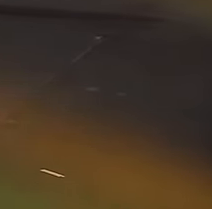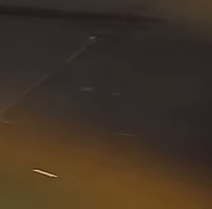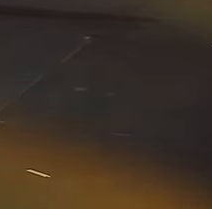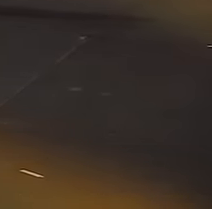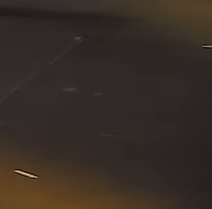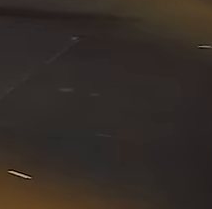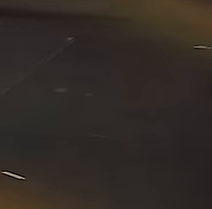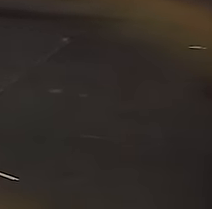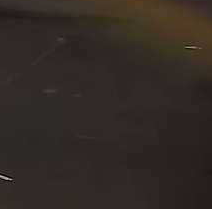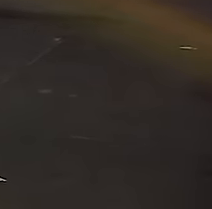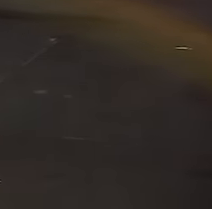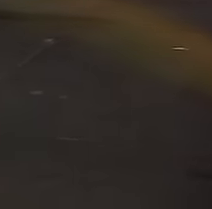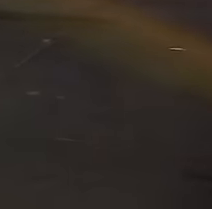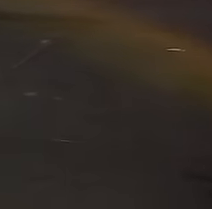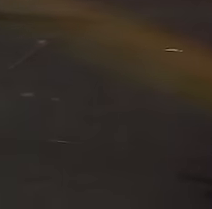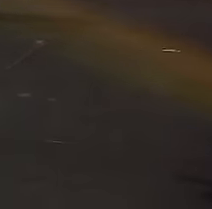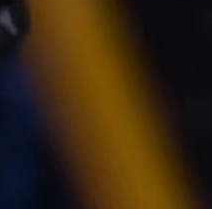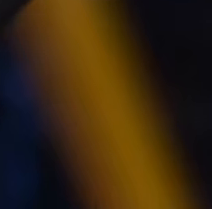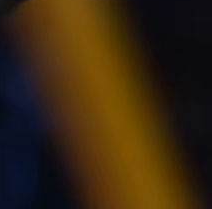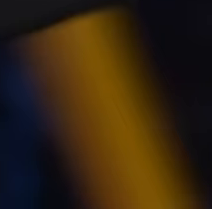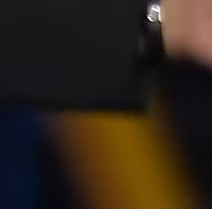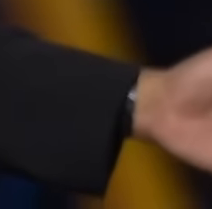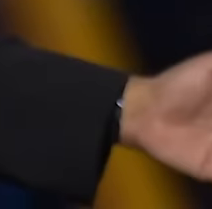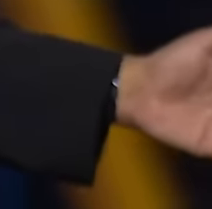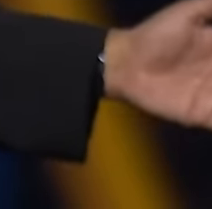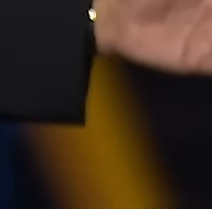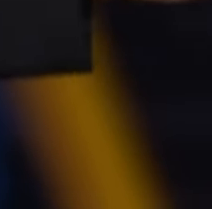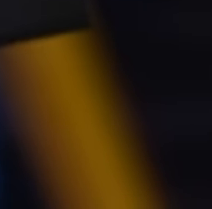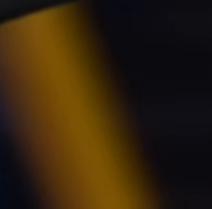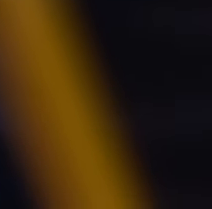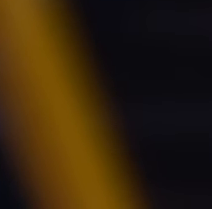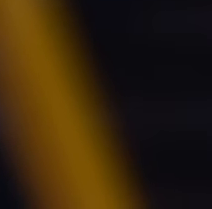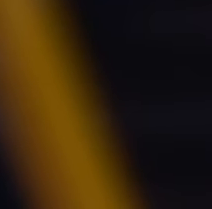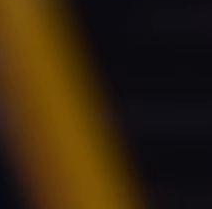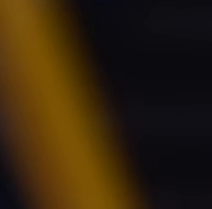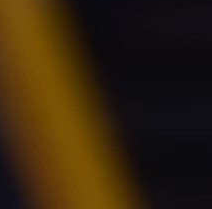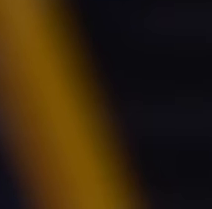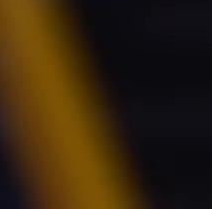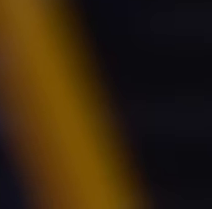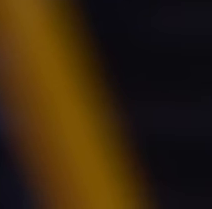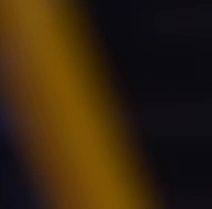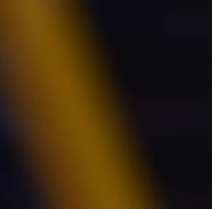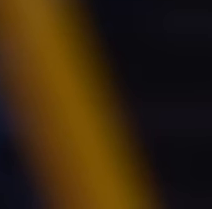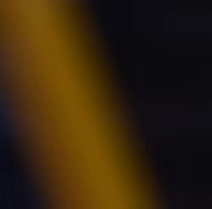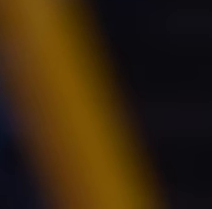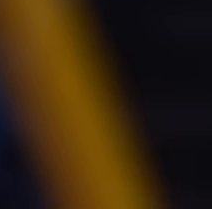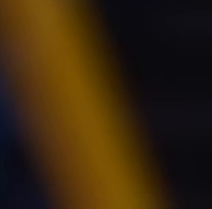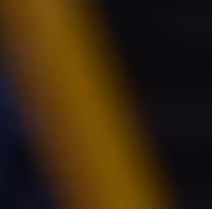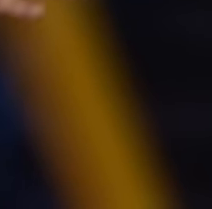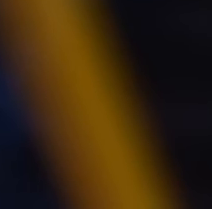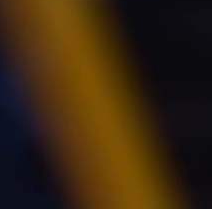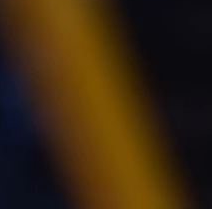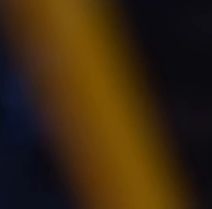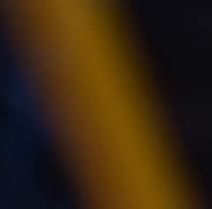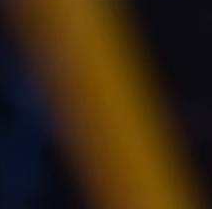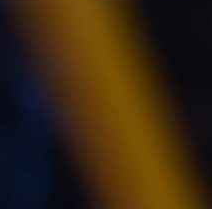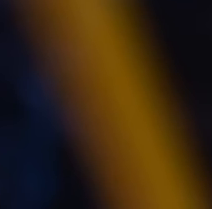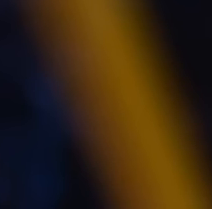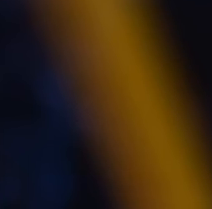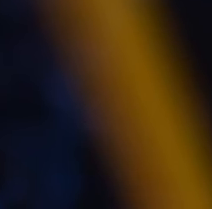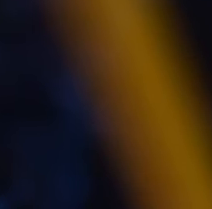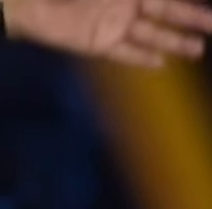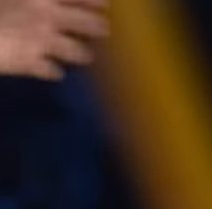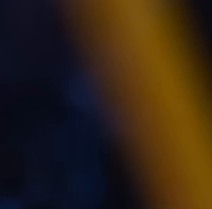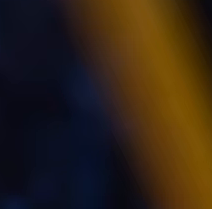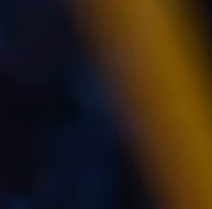to see that connection, ver esa conexión entre nuestro pastor juvenil que estaba con nosotros y su servidor. Y alguien me comenzó a decir,